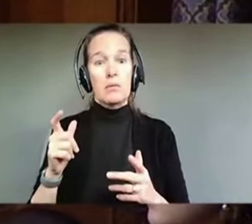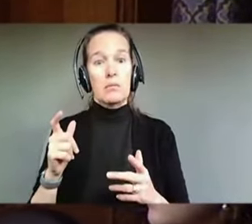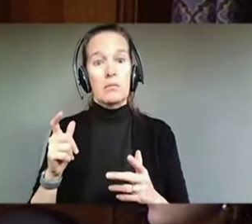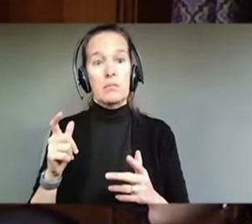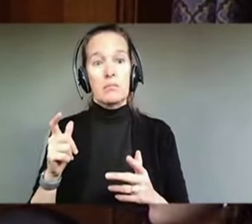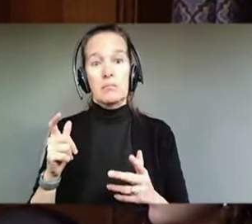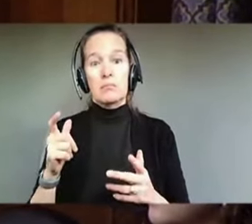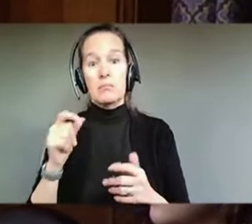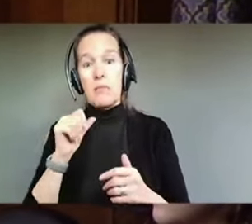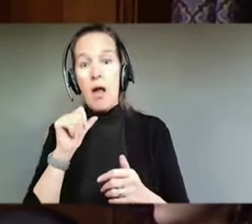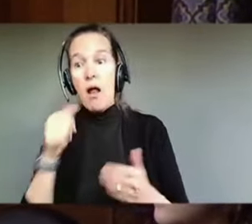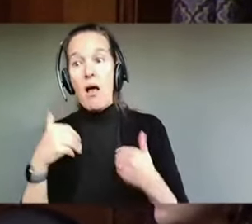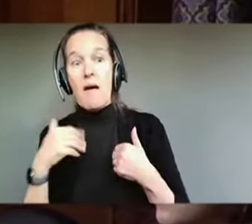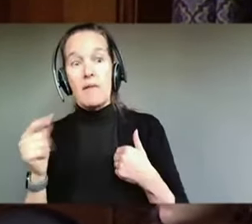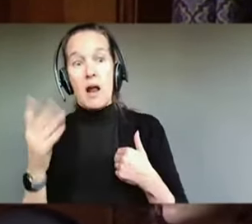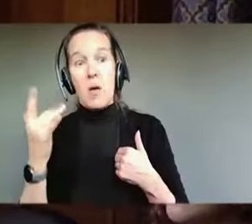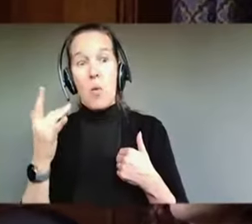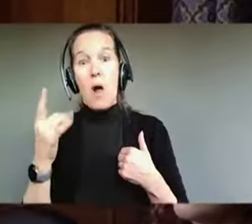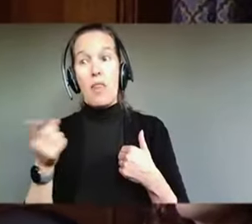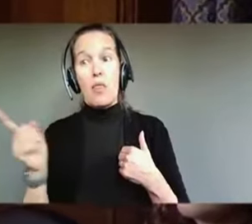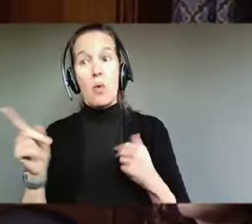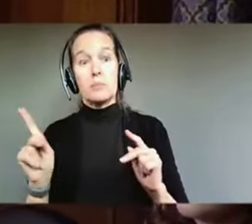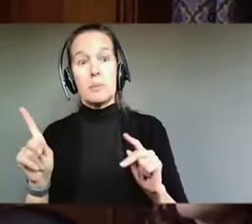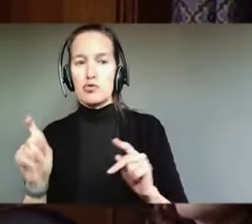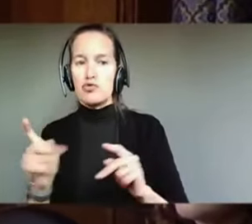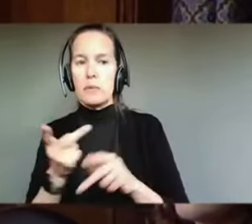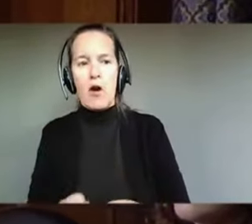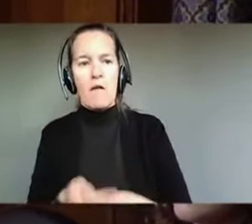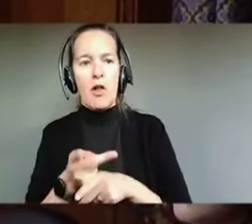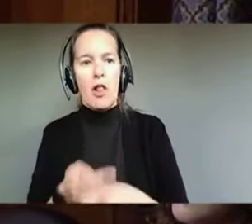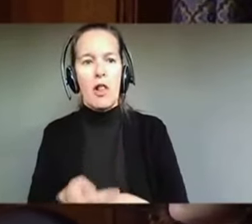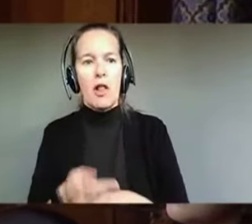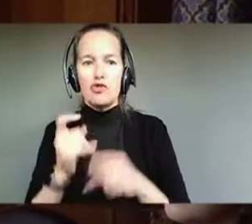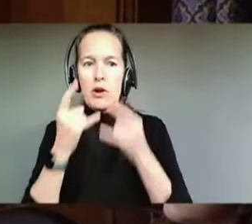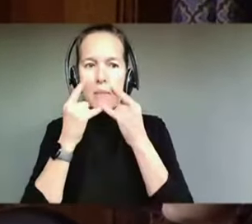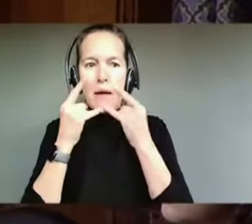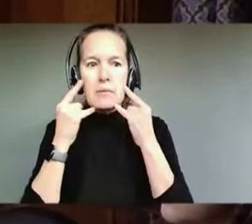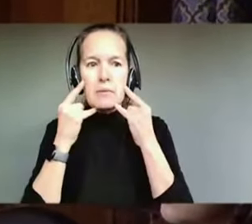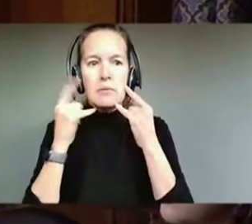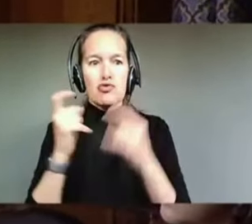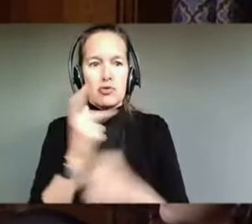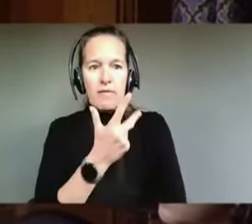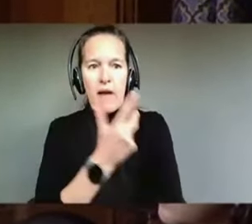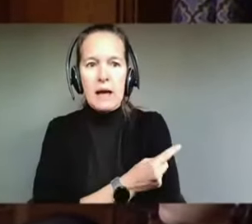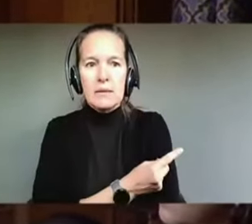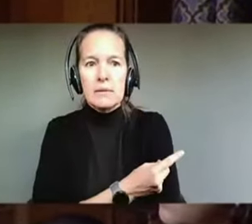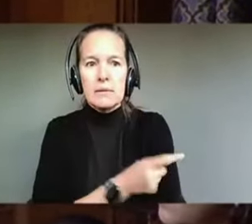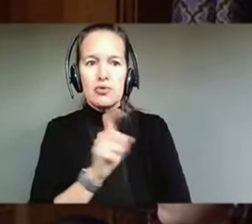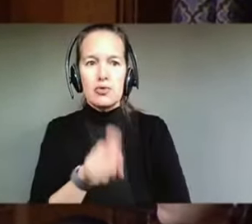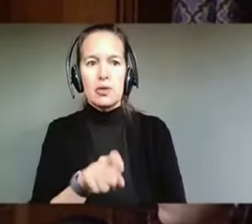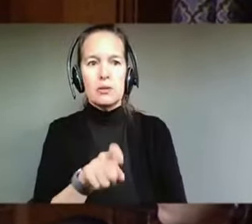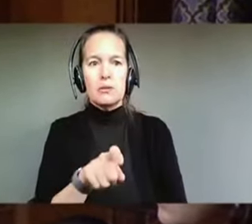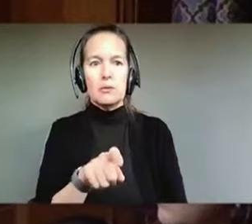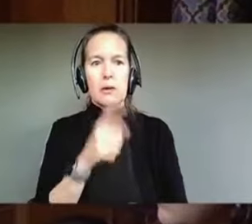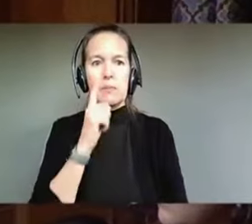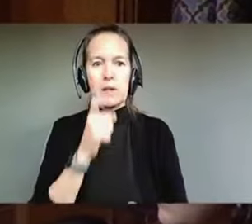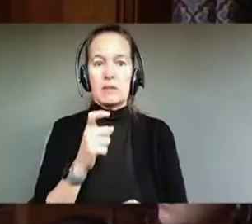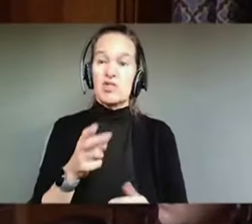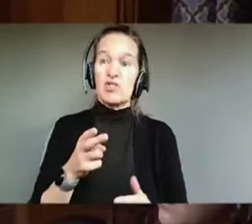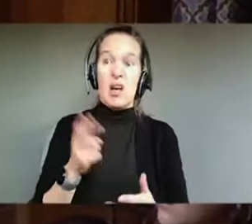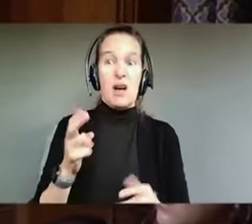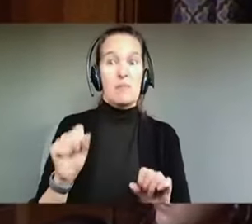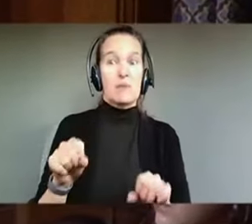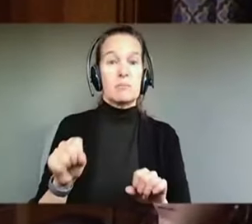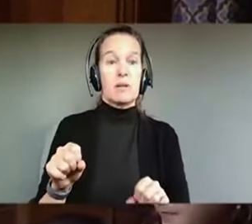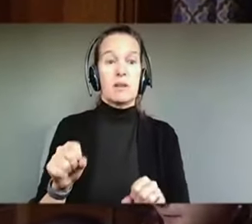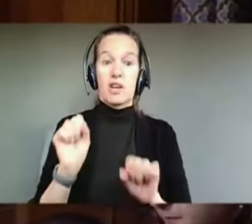should be very careful. They should be masking. They should be getting vaccinated because there's a high probability they will